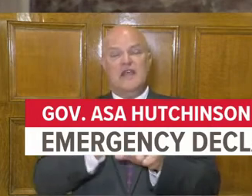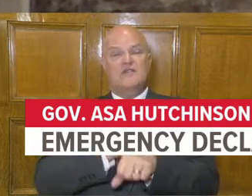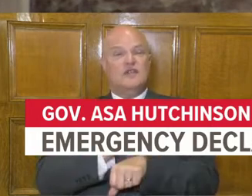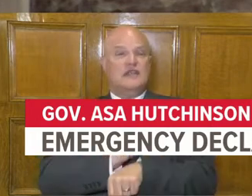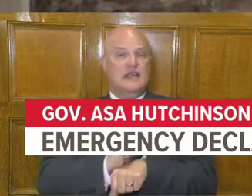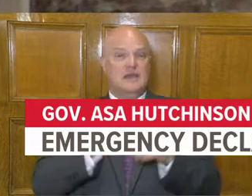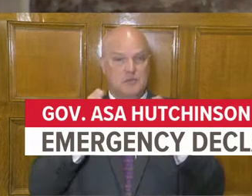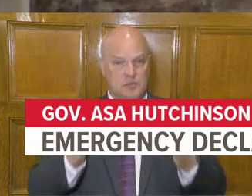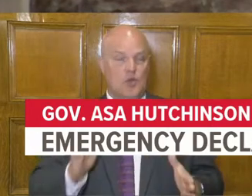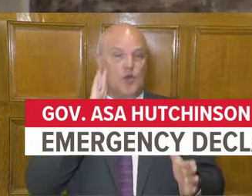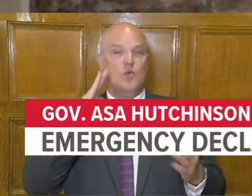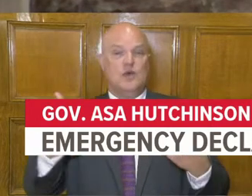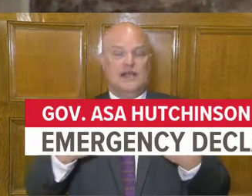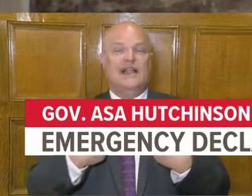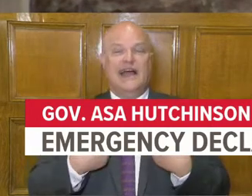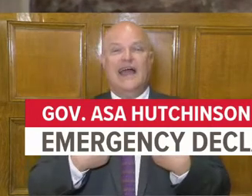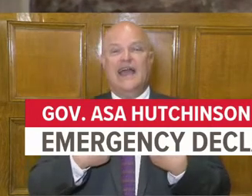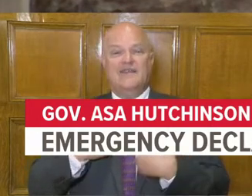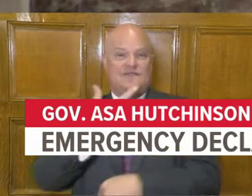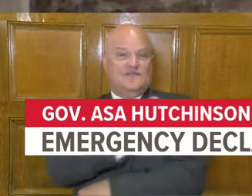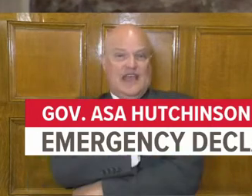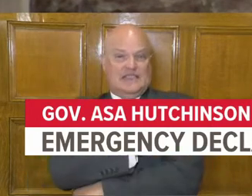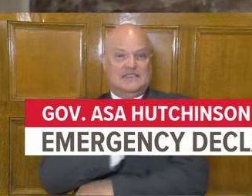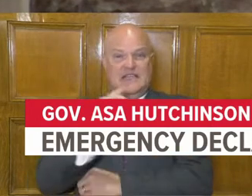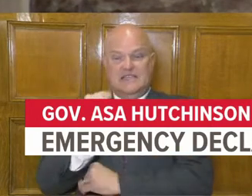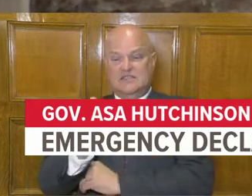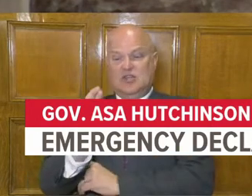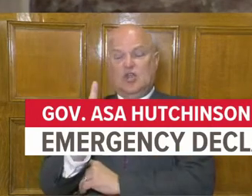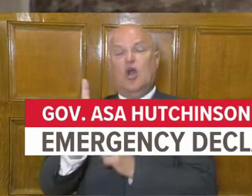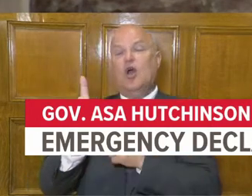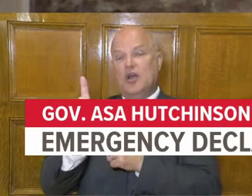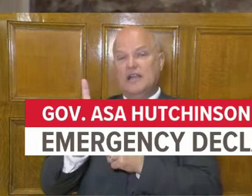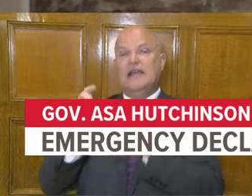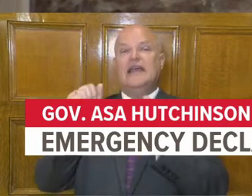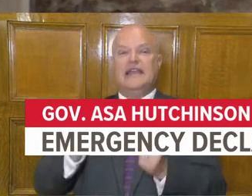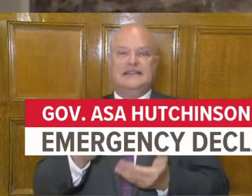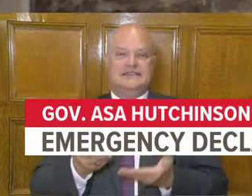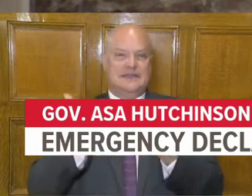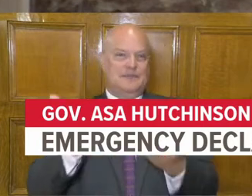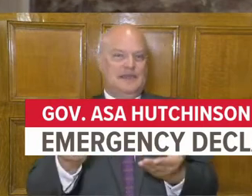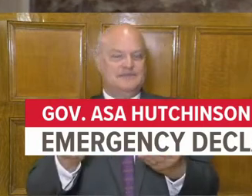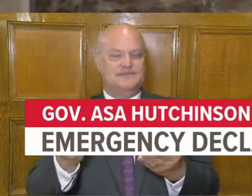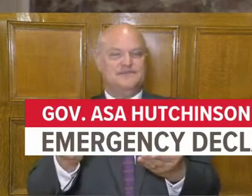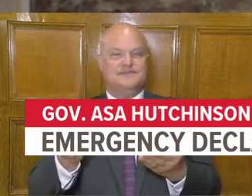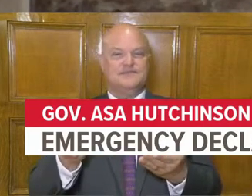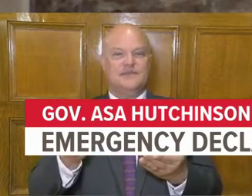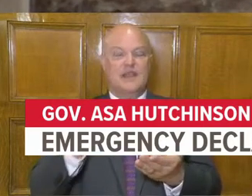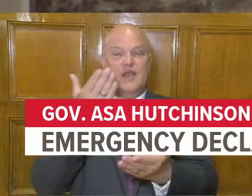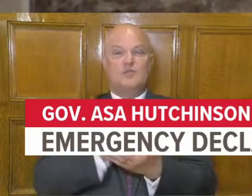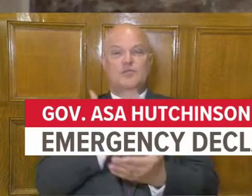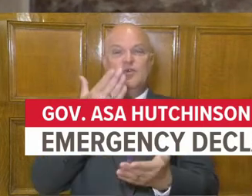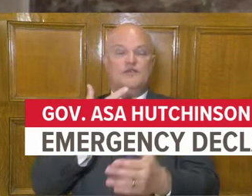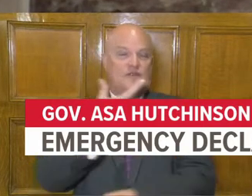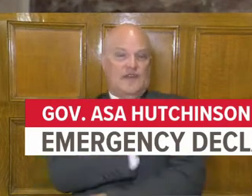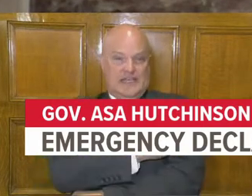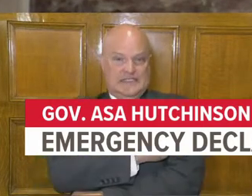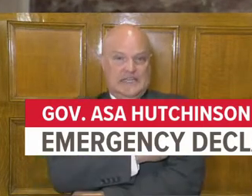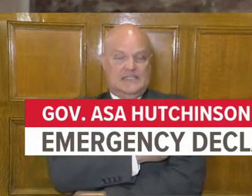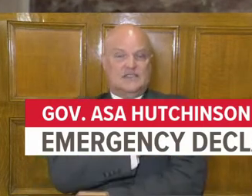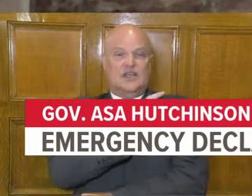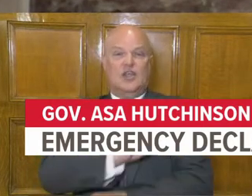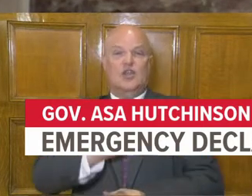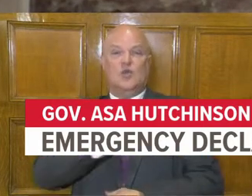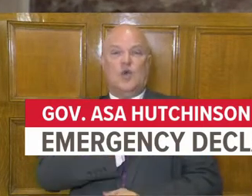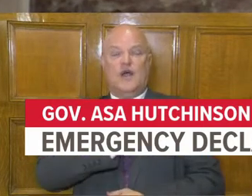employee will have a vaccination card that they can go in and submit their proof of vaccination and